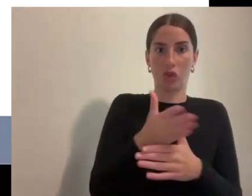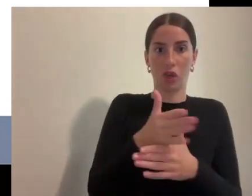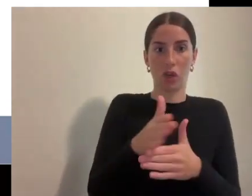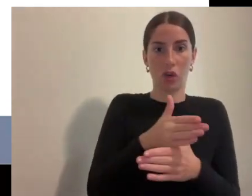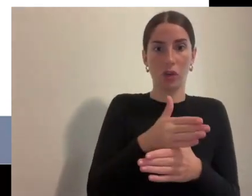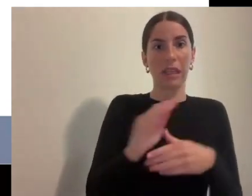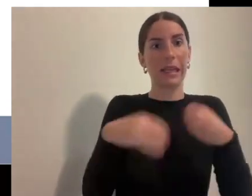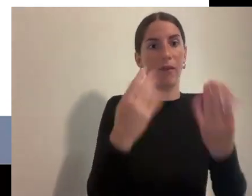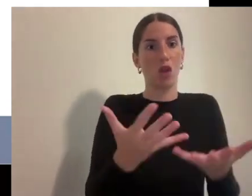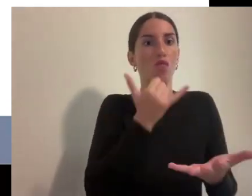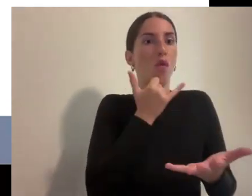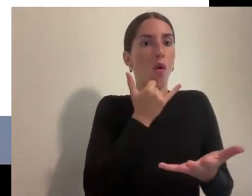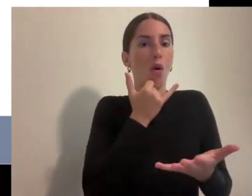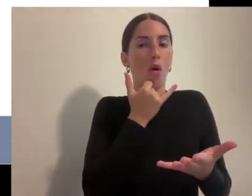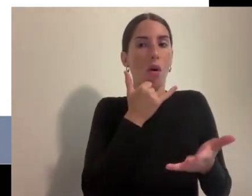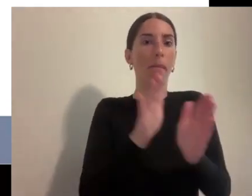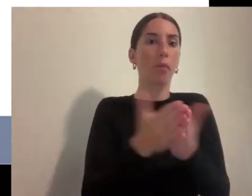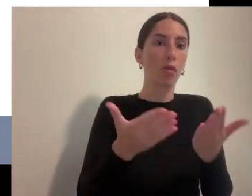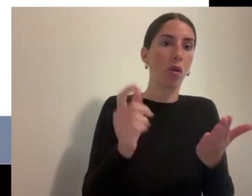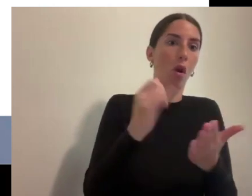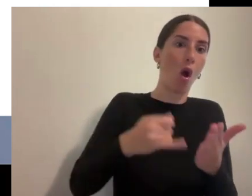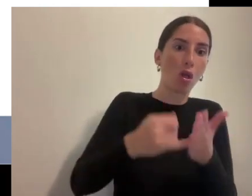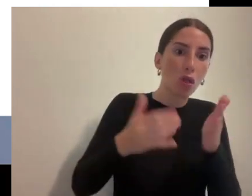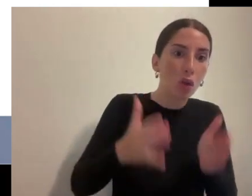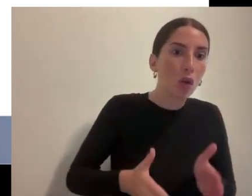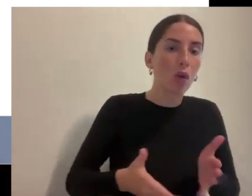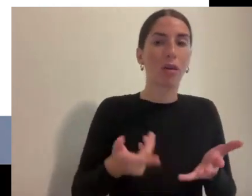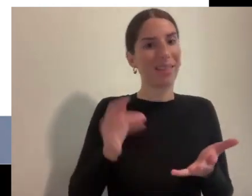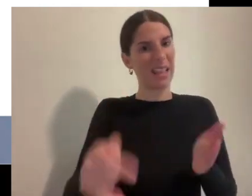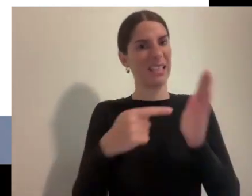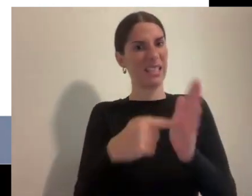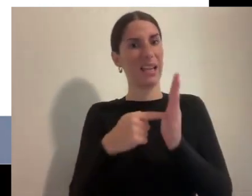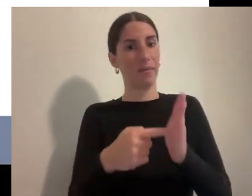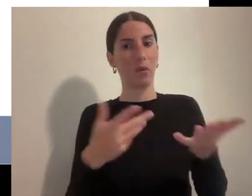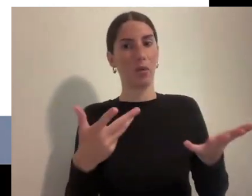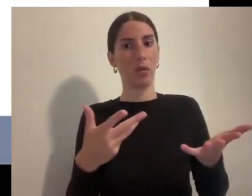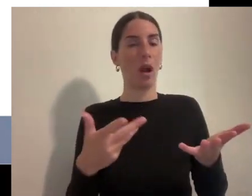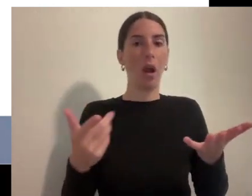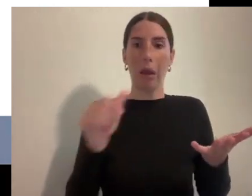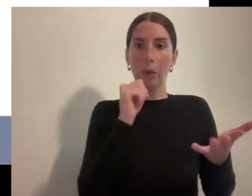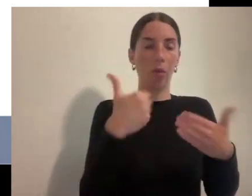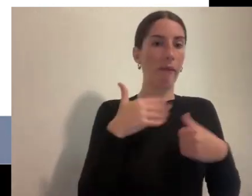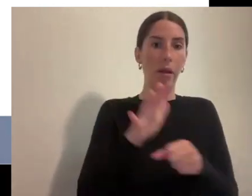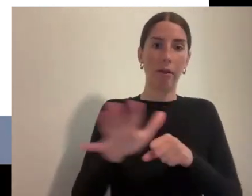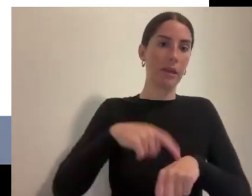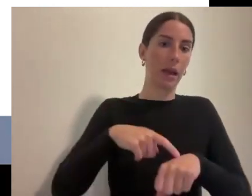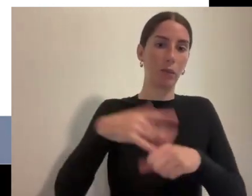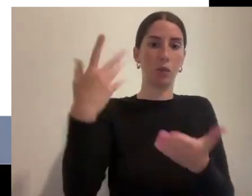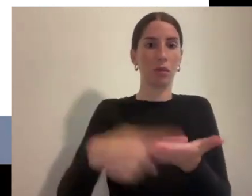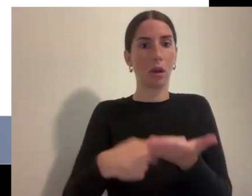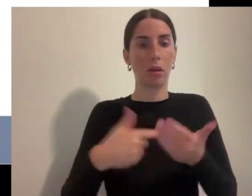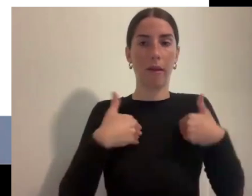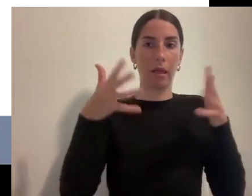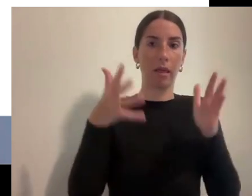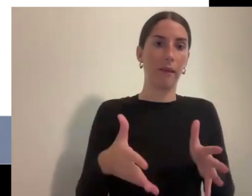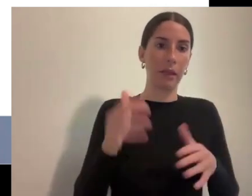giving the wrong book author, the wrong name for a book author is an example. And we don't have enough time to cover that. I have like 10